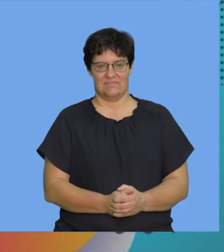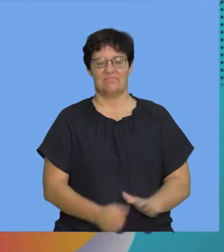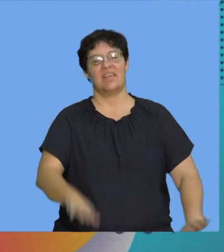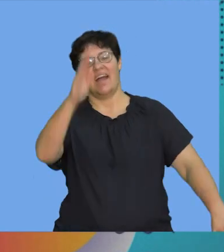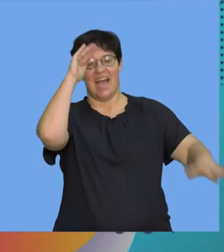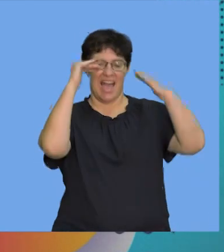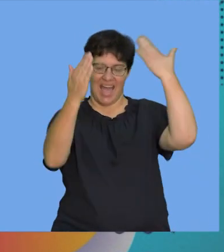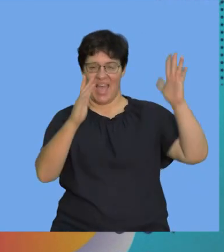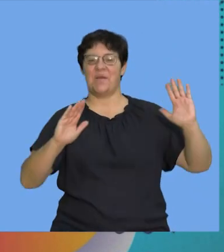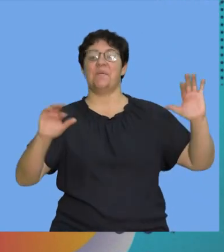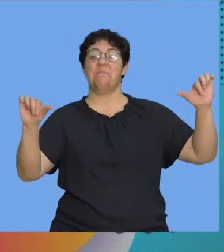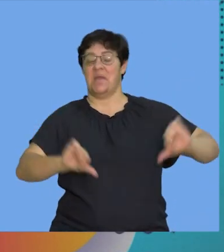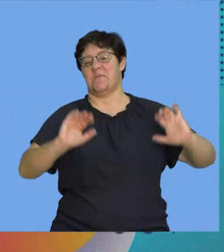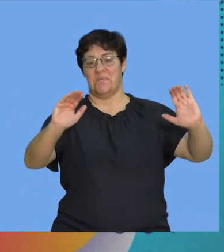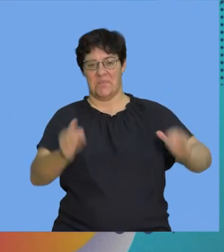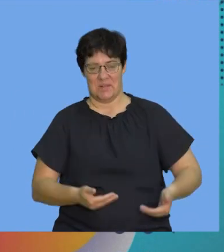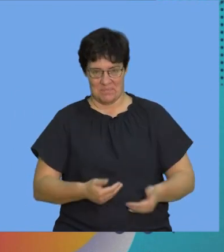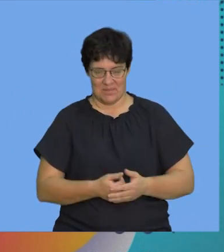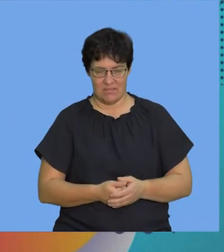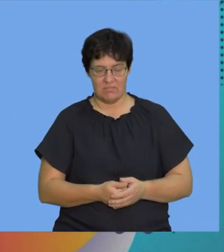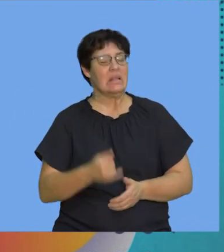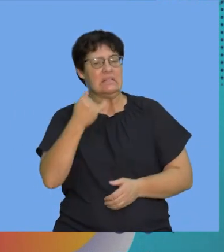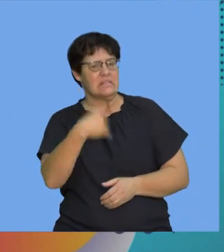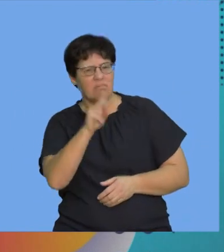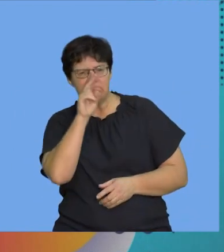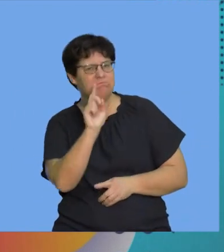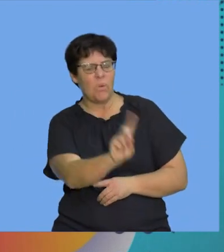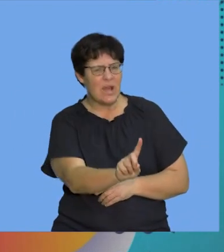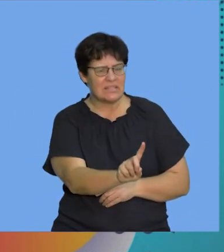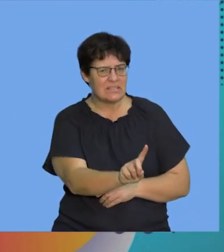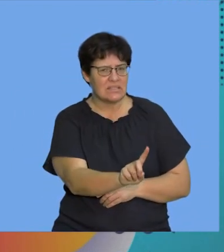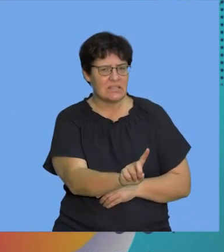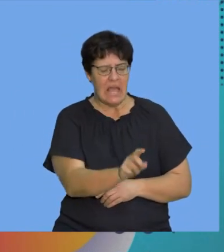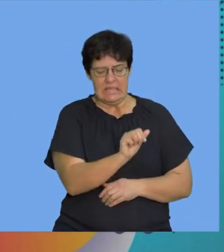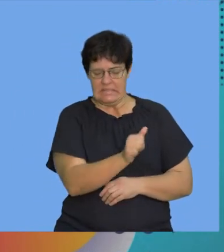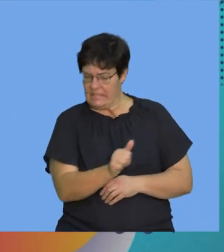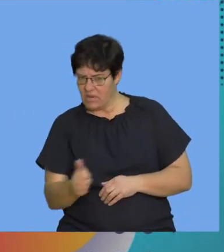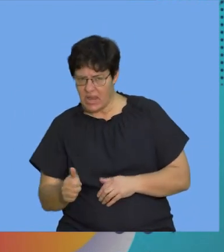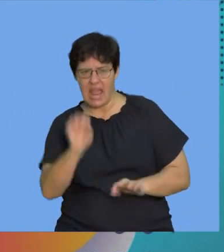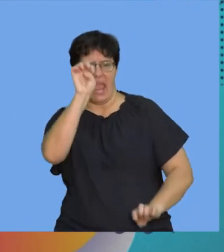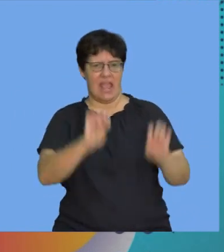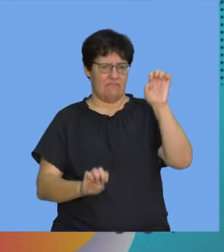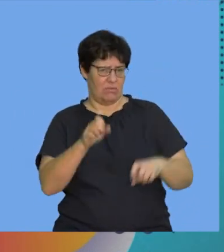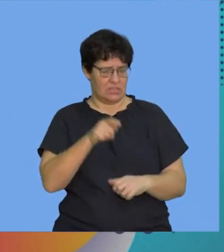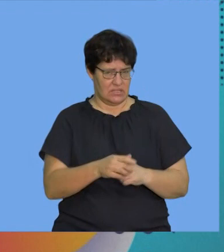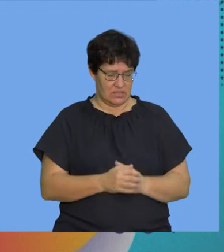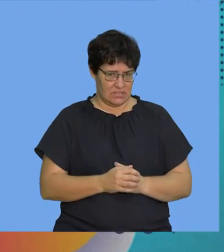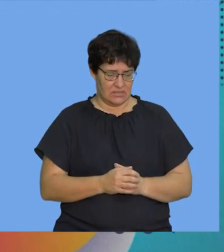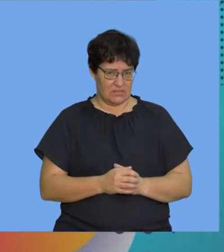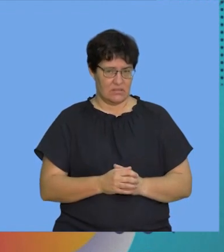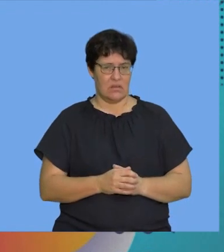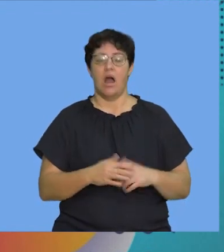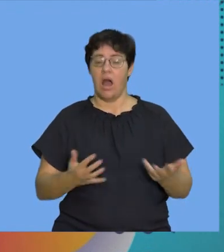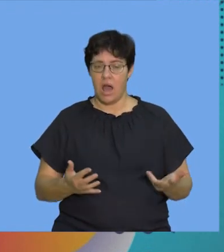Hi guys, welcome back. So we are still looking at evaluating series, right? Or which is